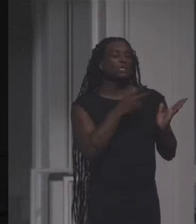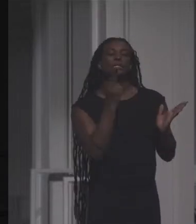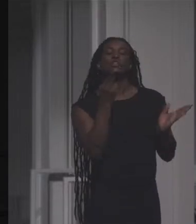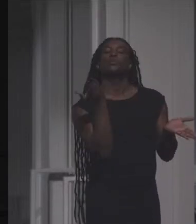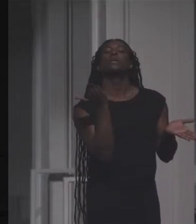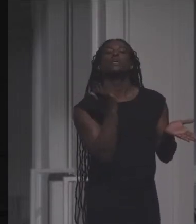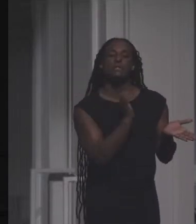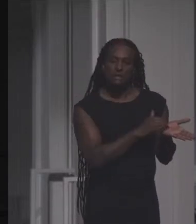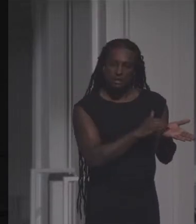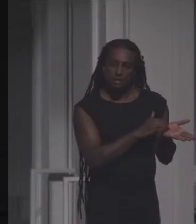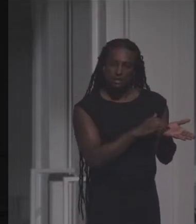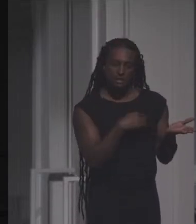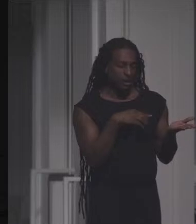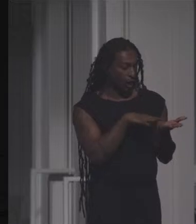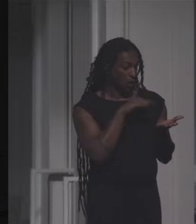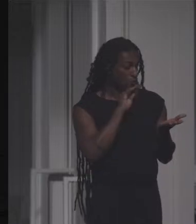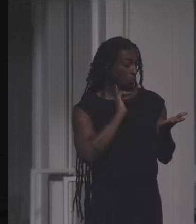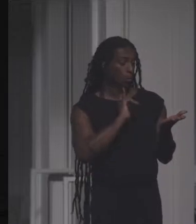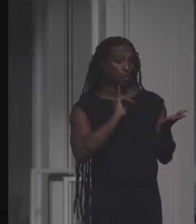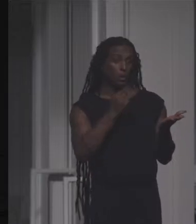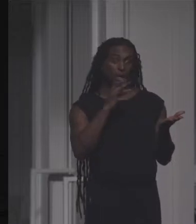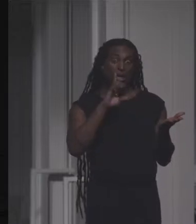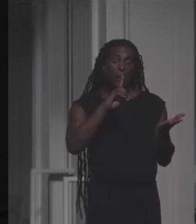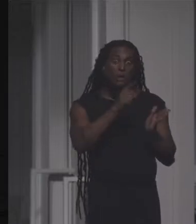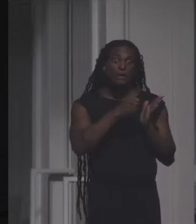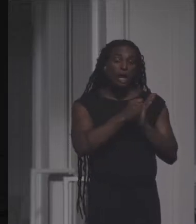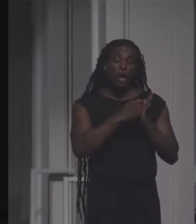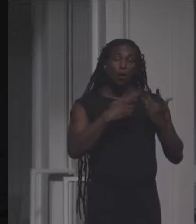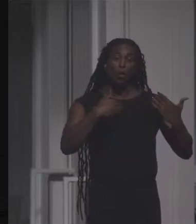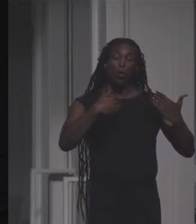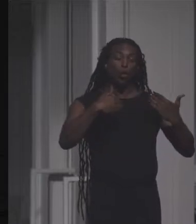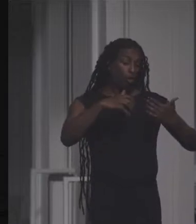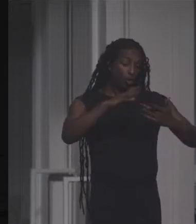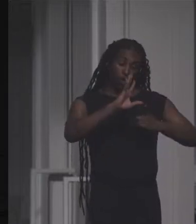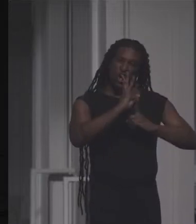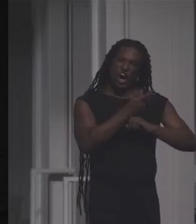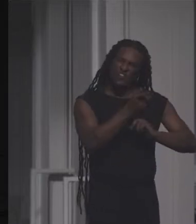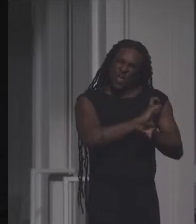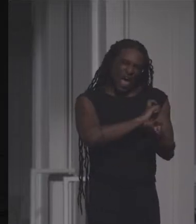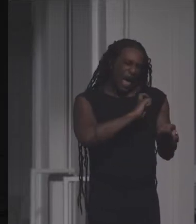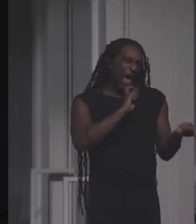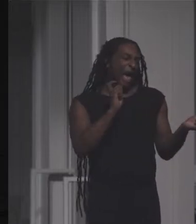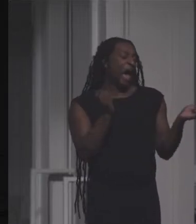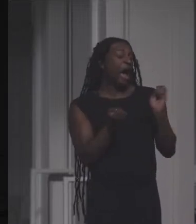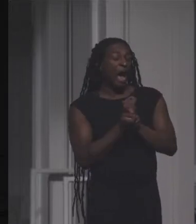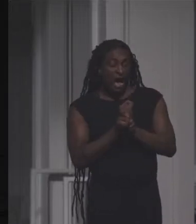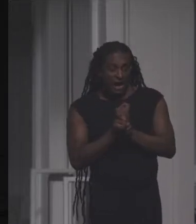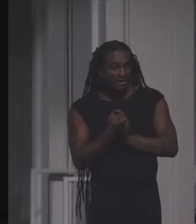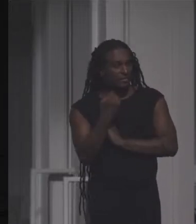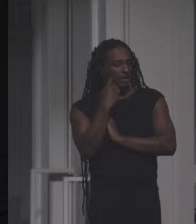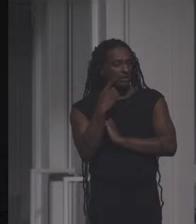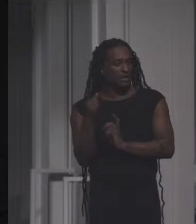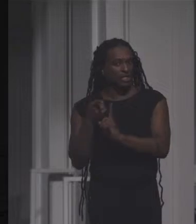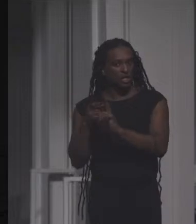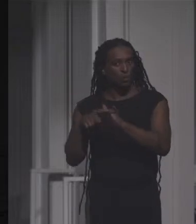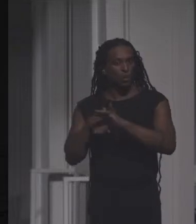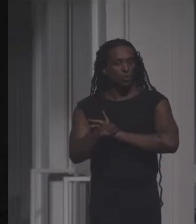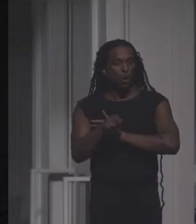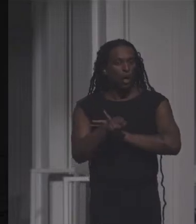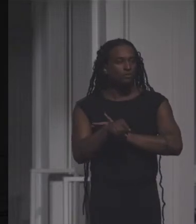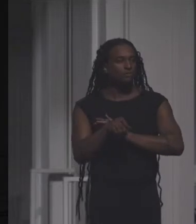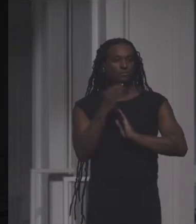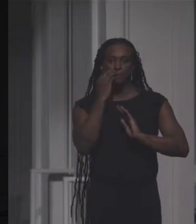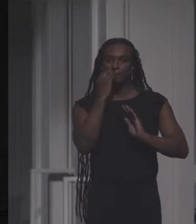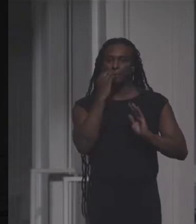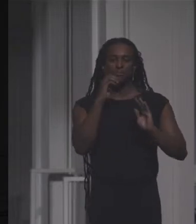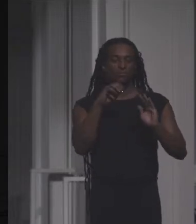I learned that Hild's time was one of massive cultural change. She was born into an illiterate